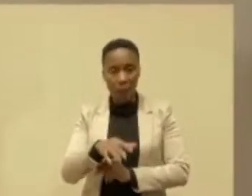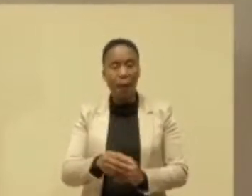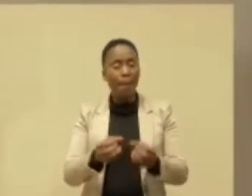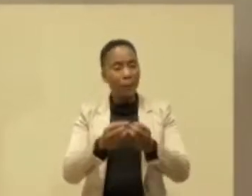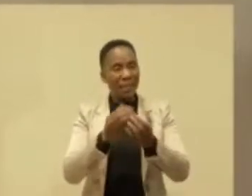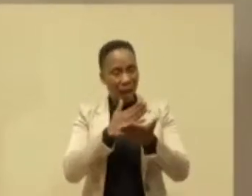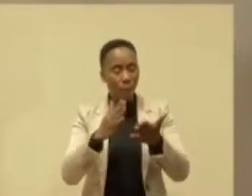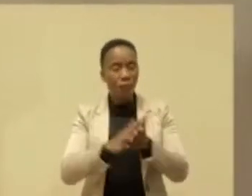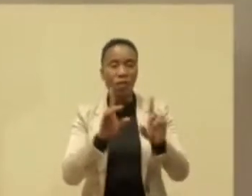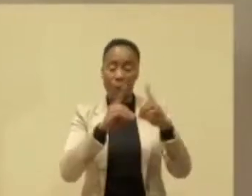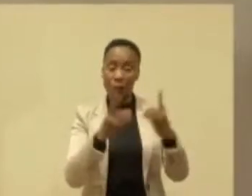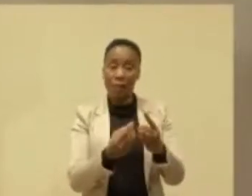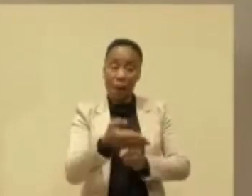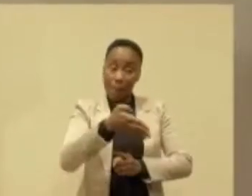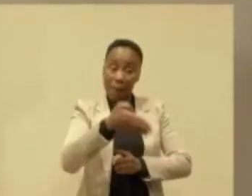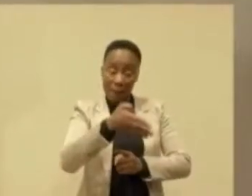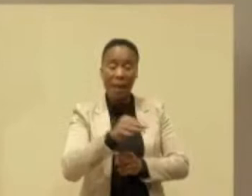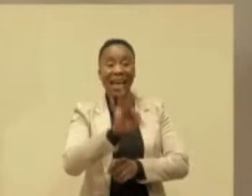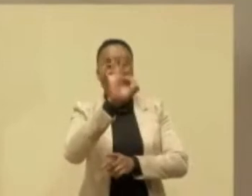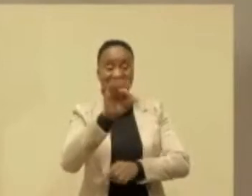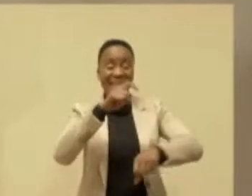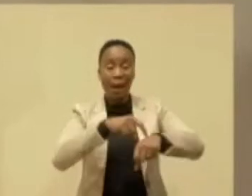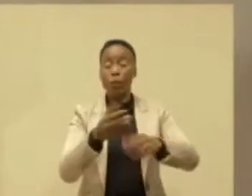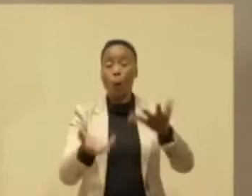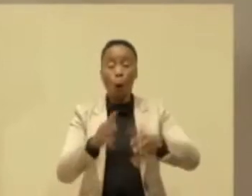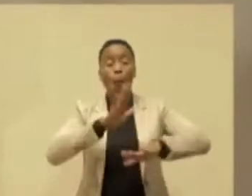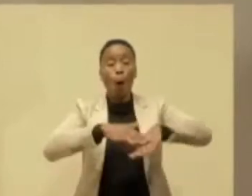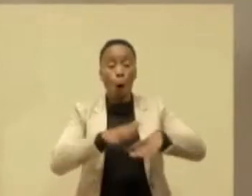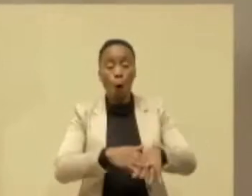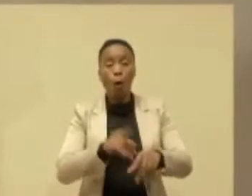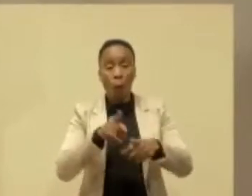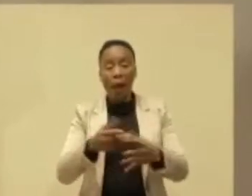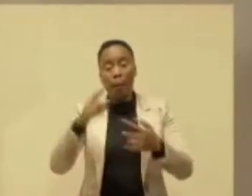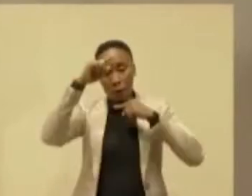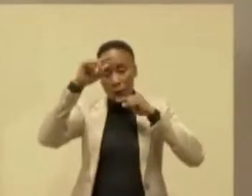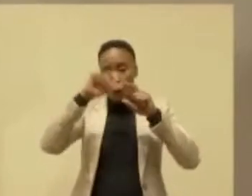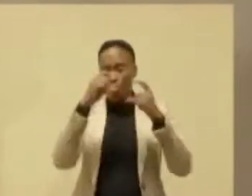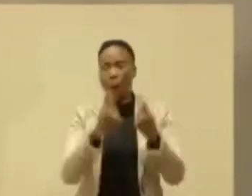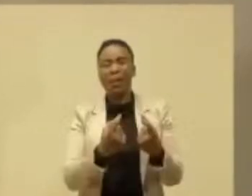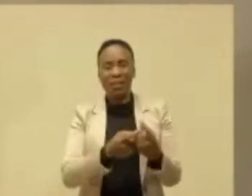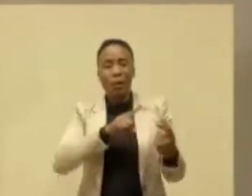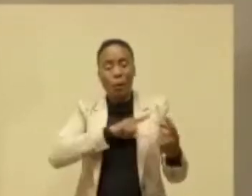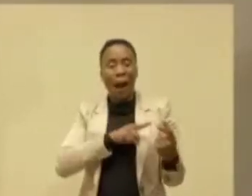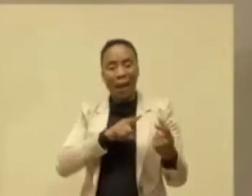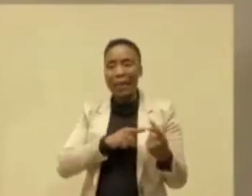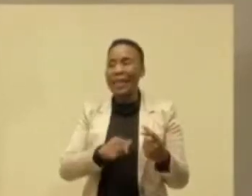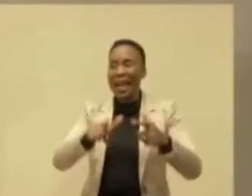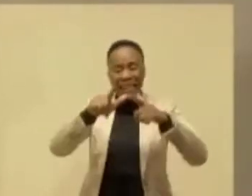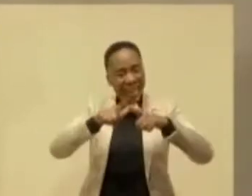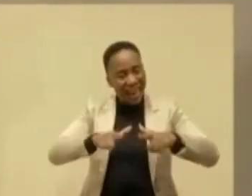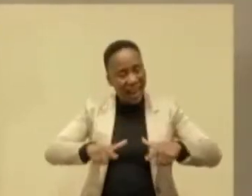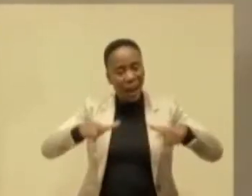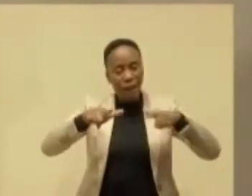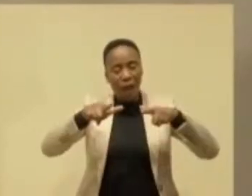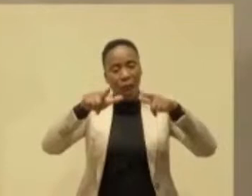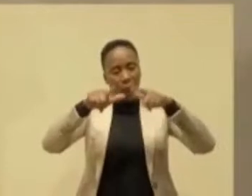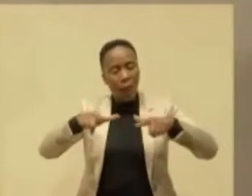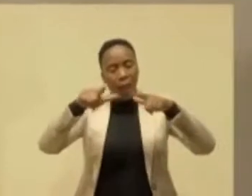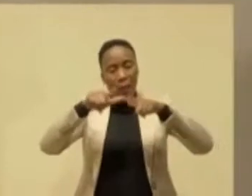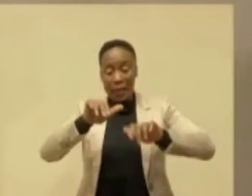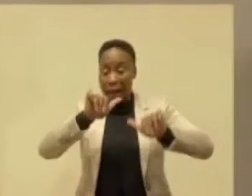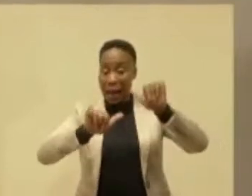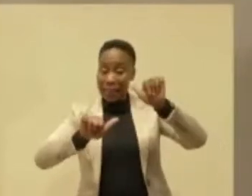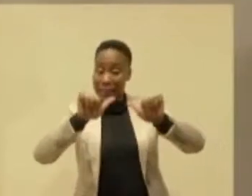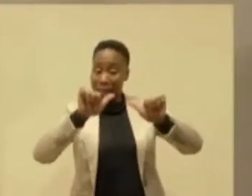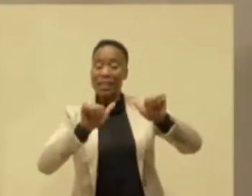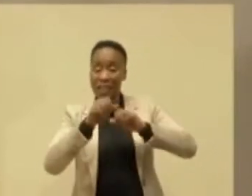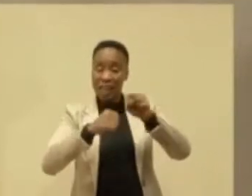times good portfolio meetings simply because of the level ever elongate assassins perform the